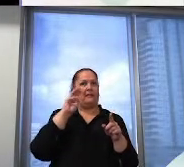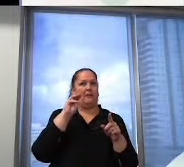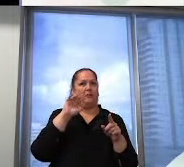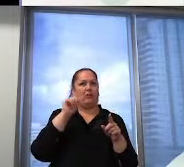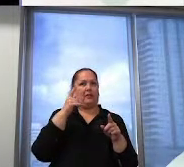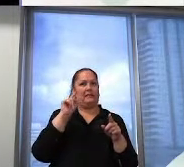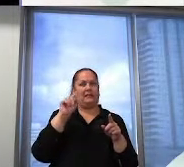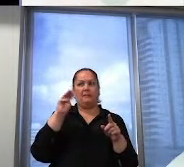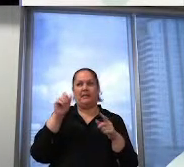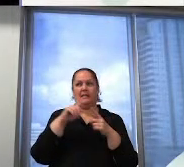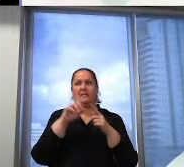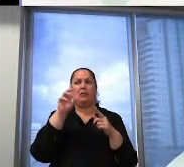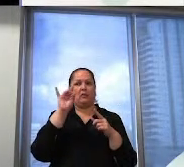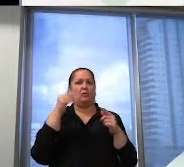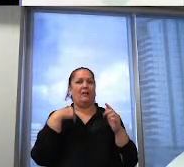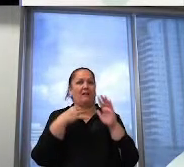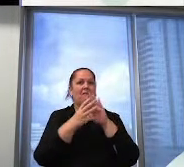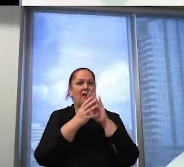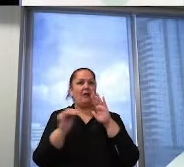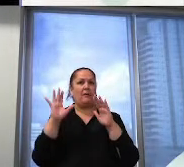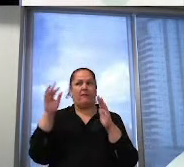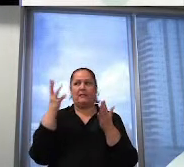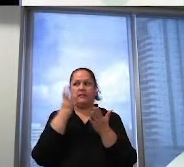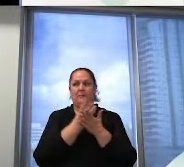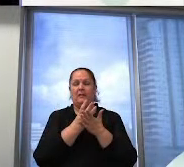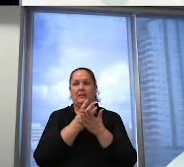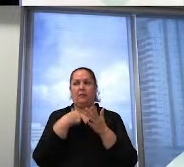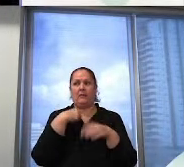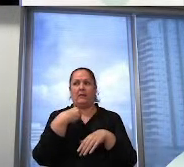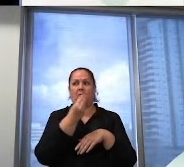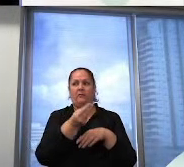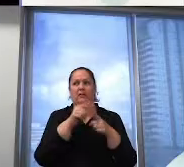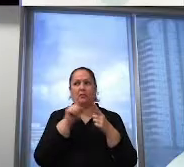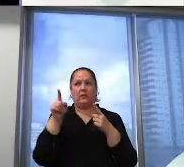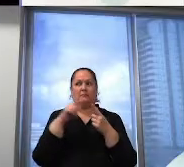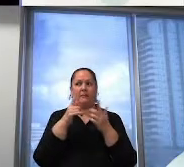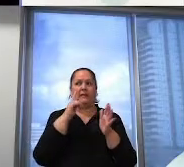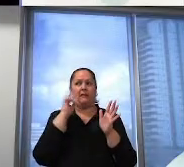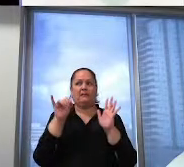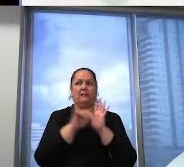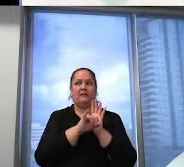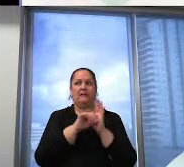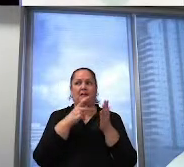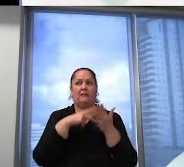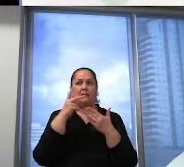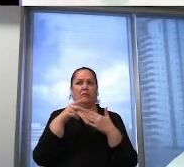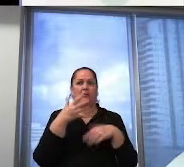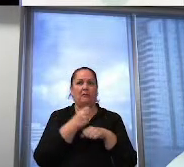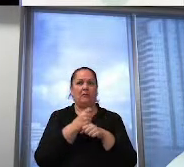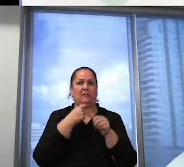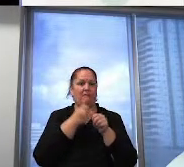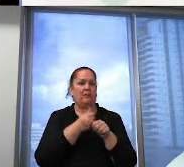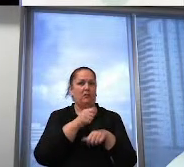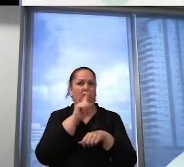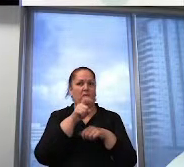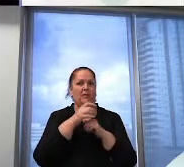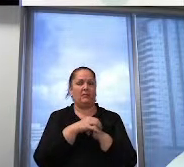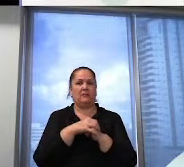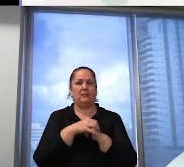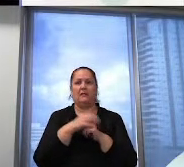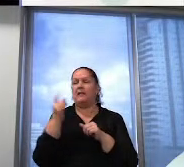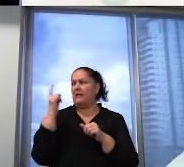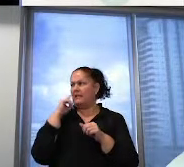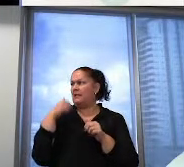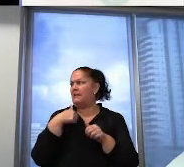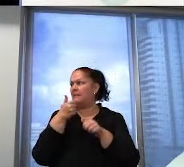Mercado. For the record, we do have a copy of his testimony. If we can provide it to him, maybe he can identify the program brief and follow your